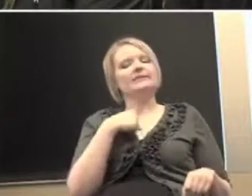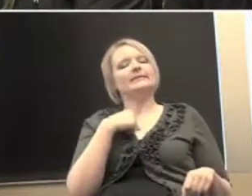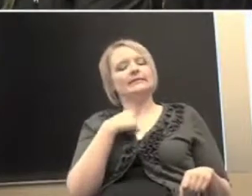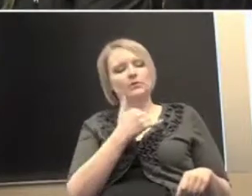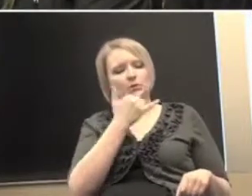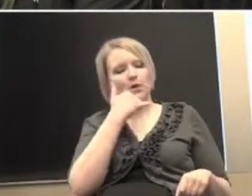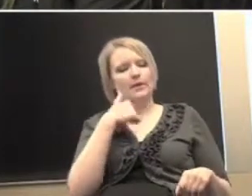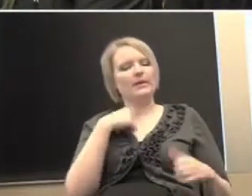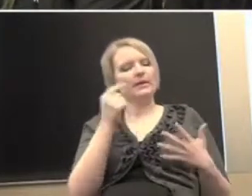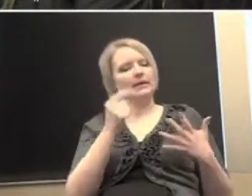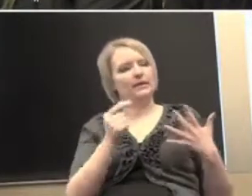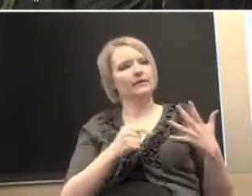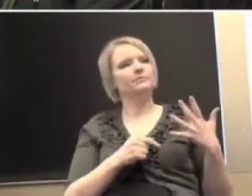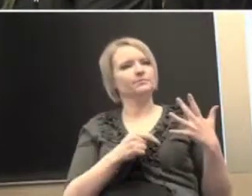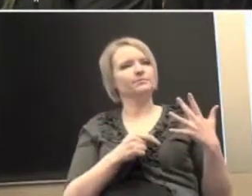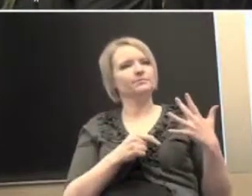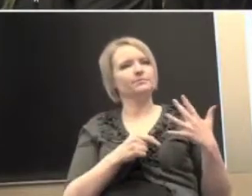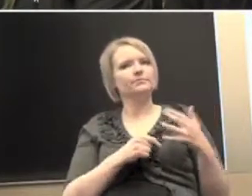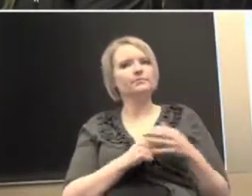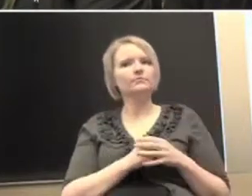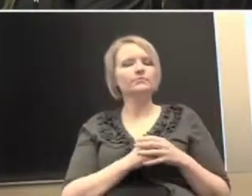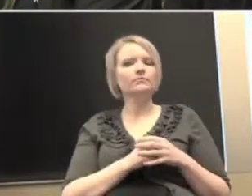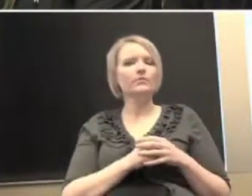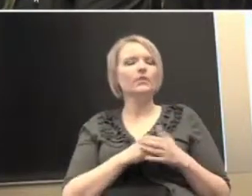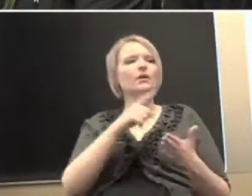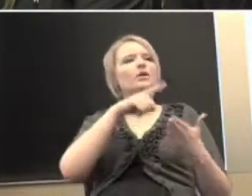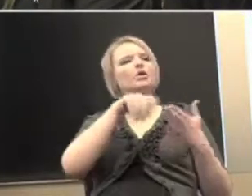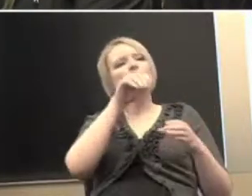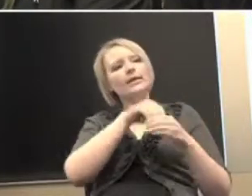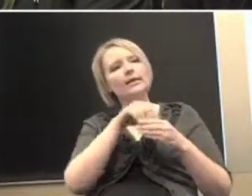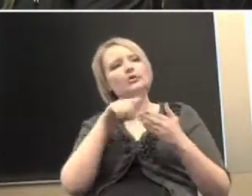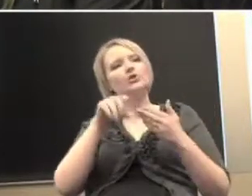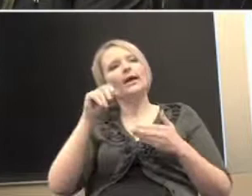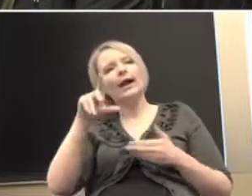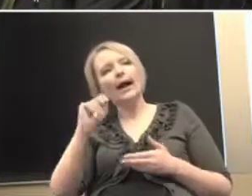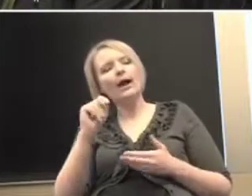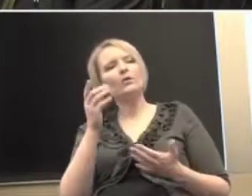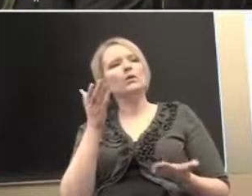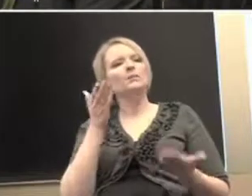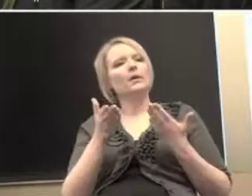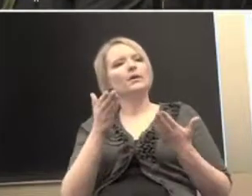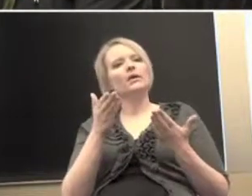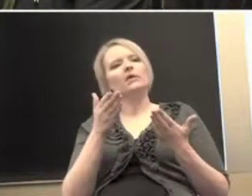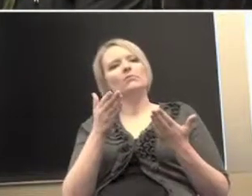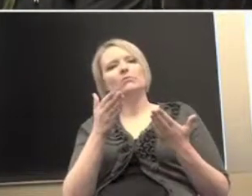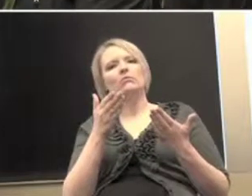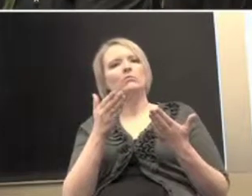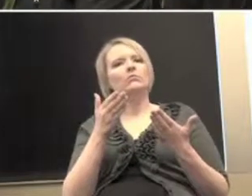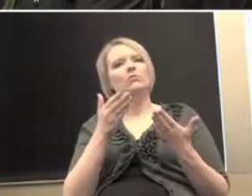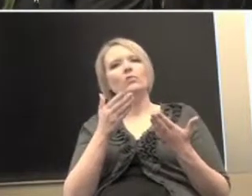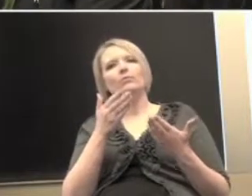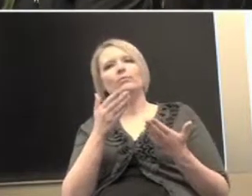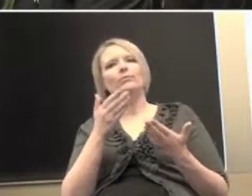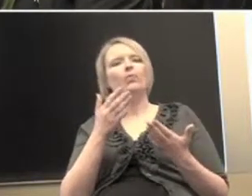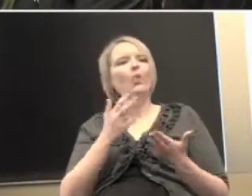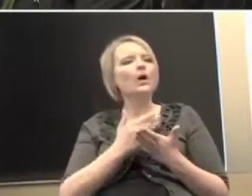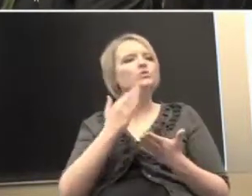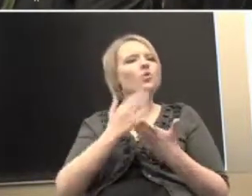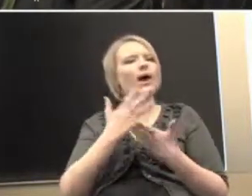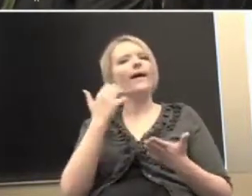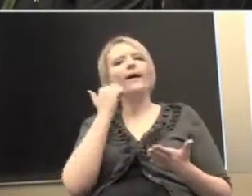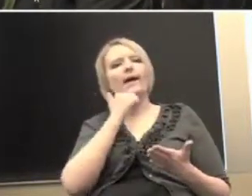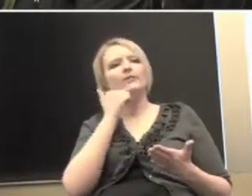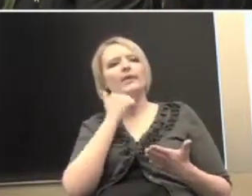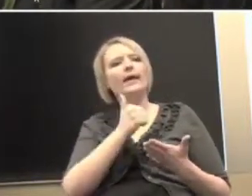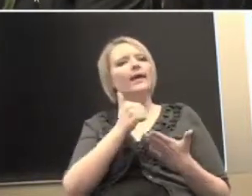did wrong. A check-in and check-out, maybe that's just periodically, maybe it's once a day, maybe it's every period. It depends